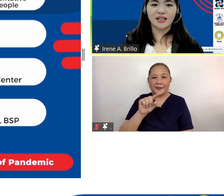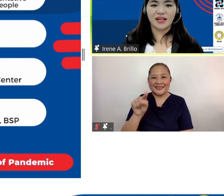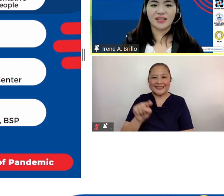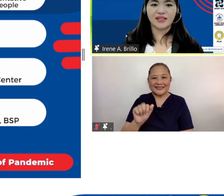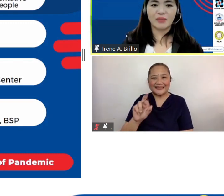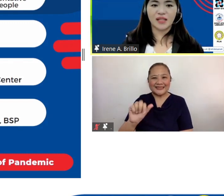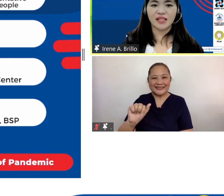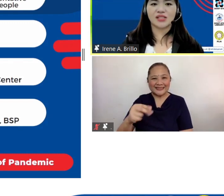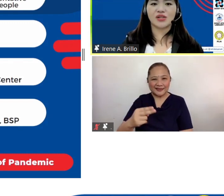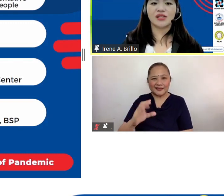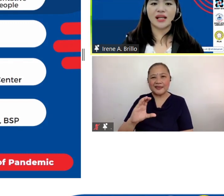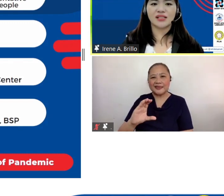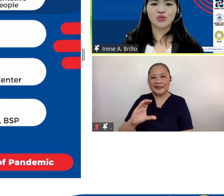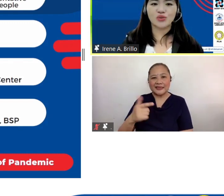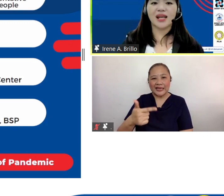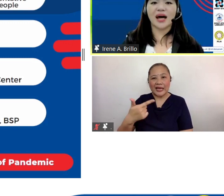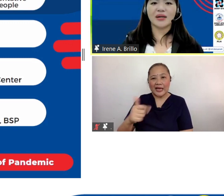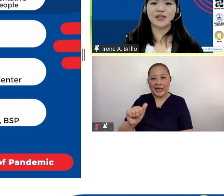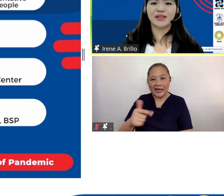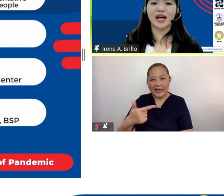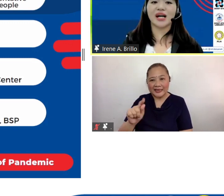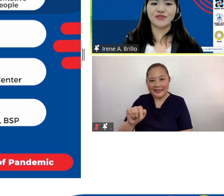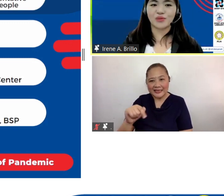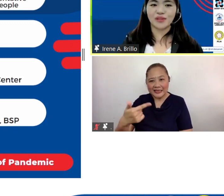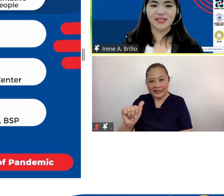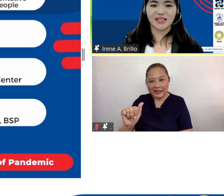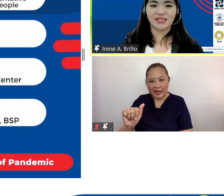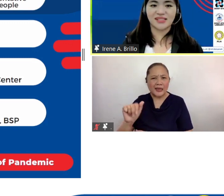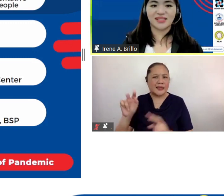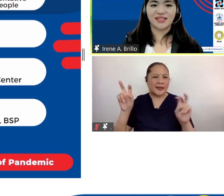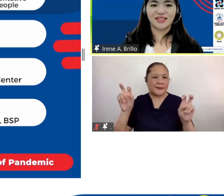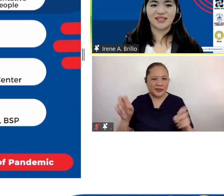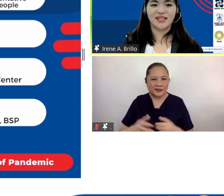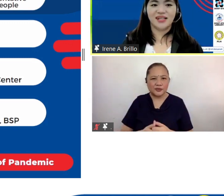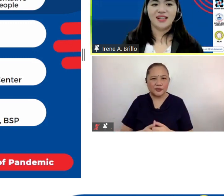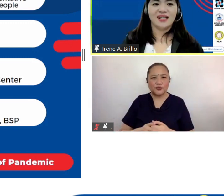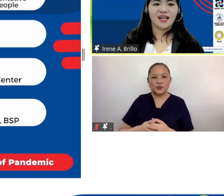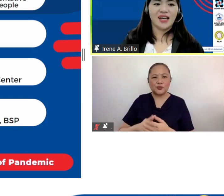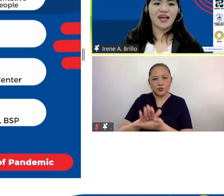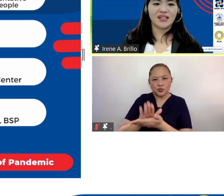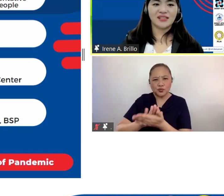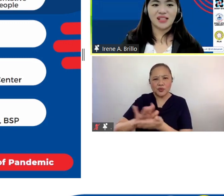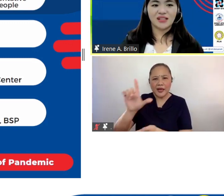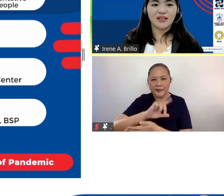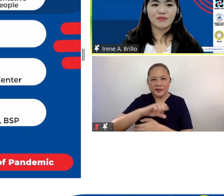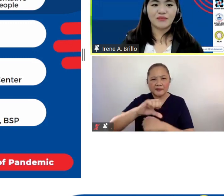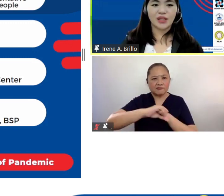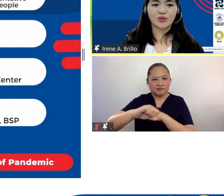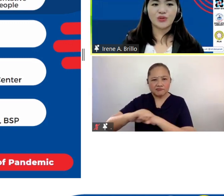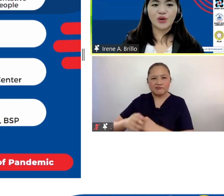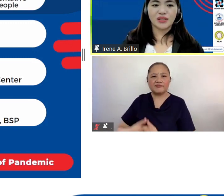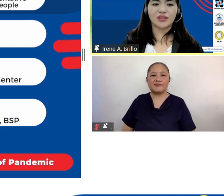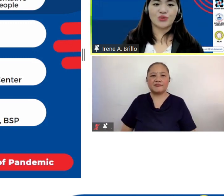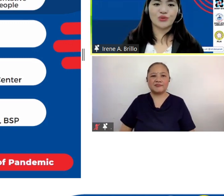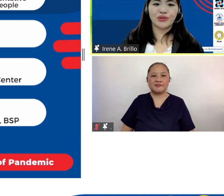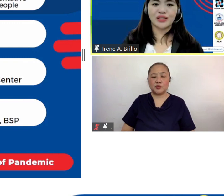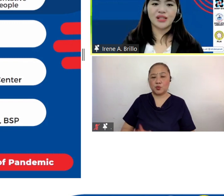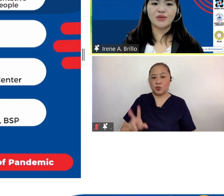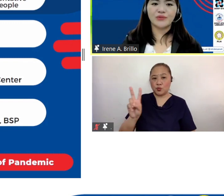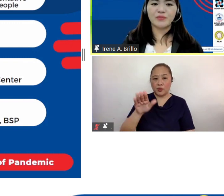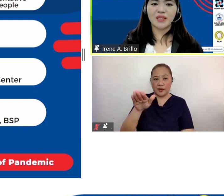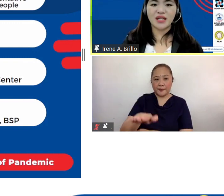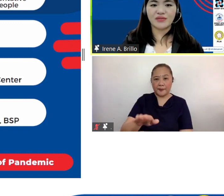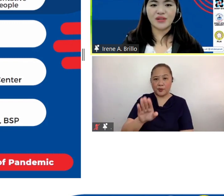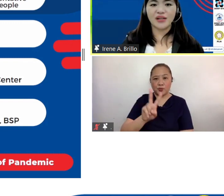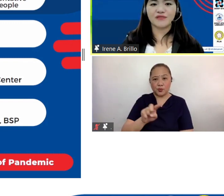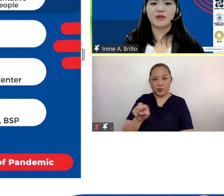Gagatiga. The topic is on school library advocacies. And by 2 o'clock to 2:30, we